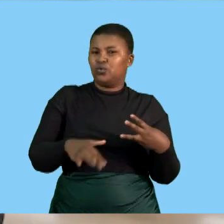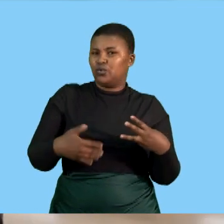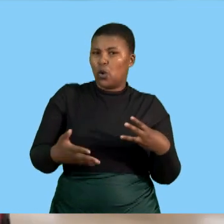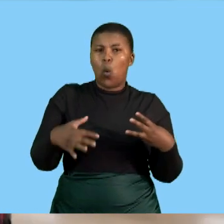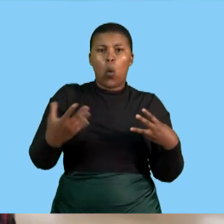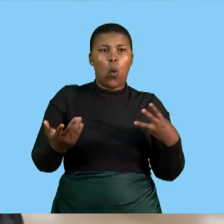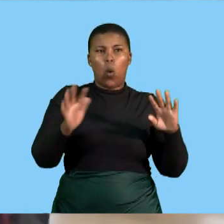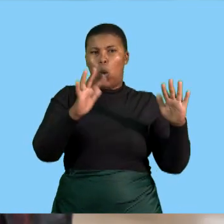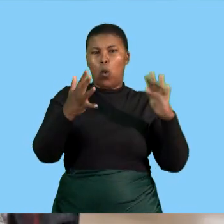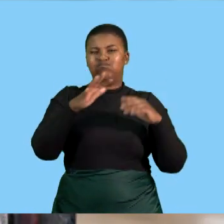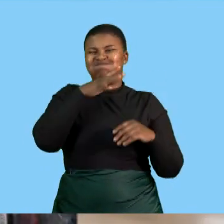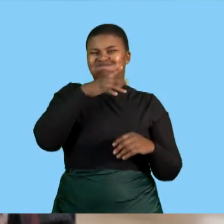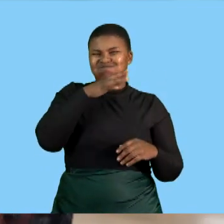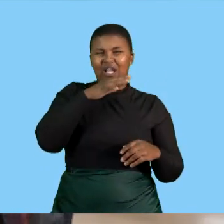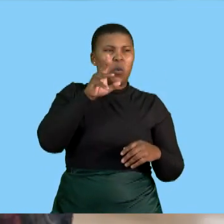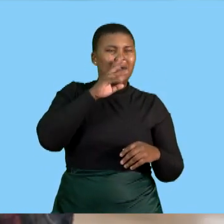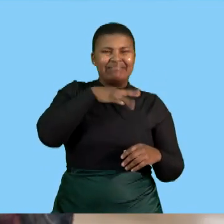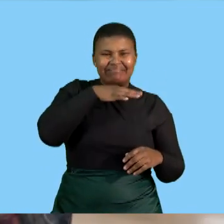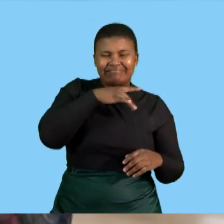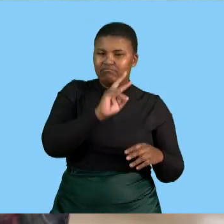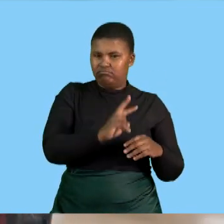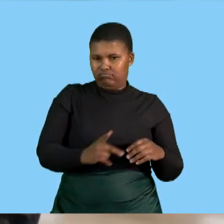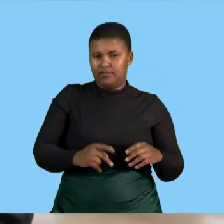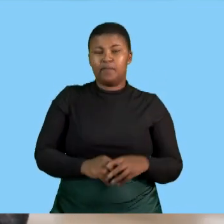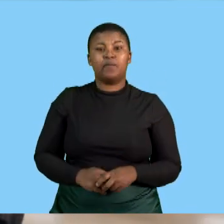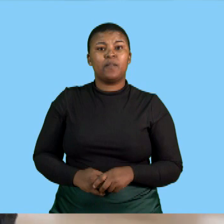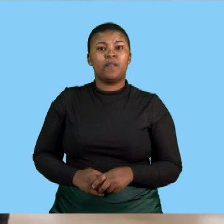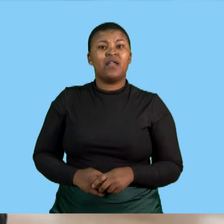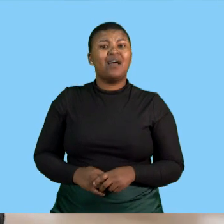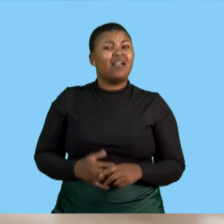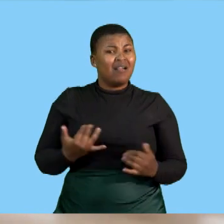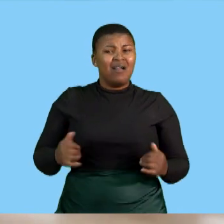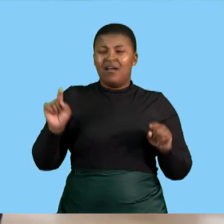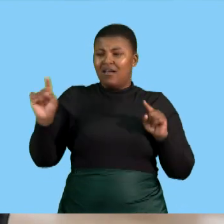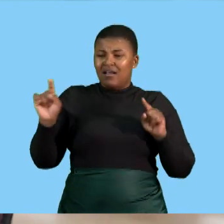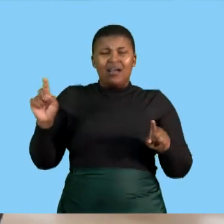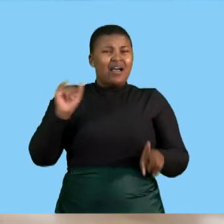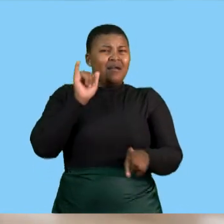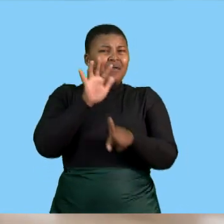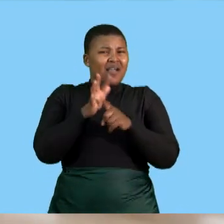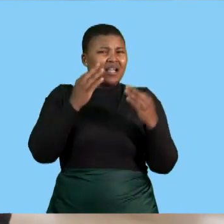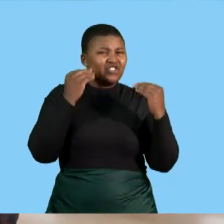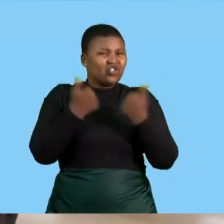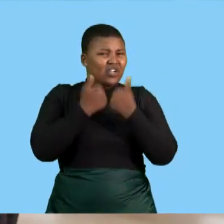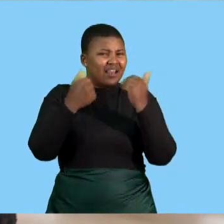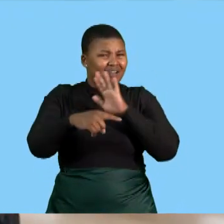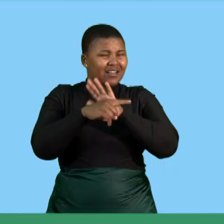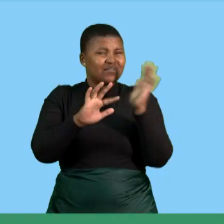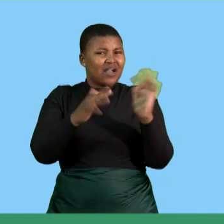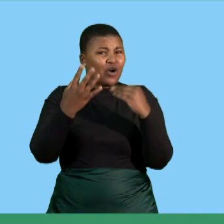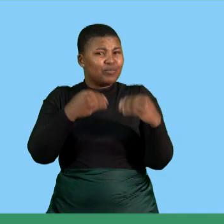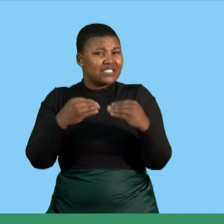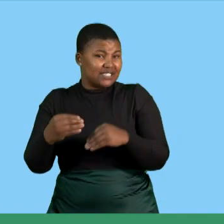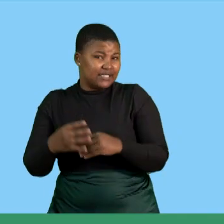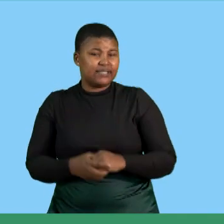course pollution. So how does these three examples pose then challenges to our business? So when we